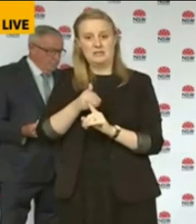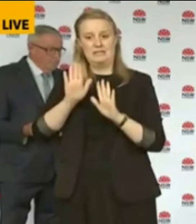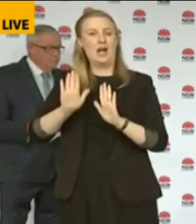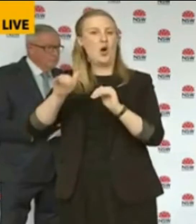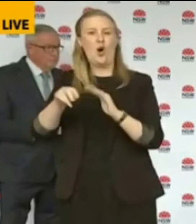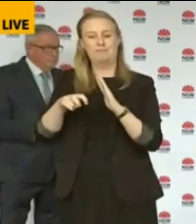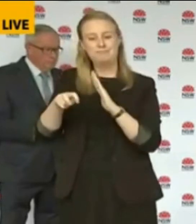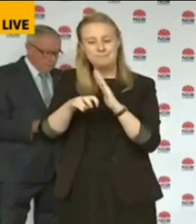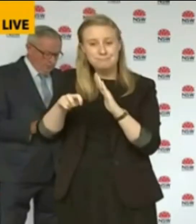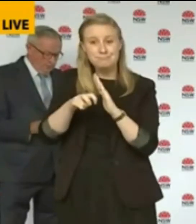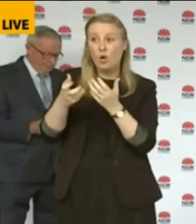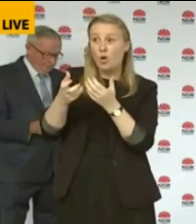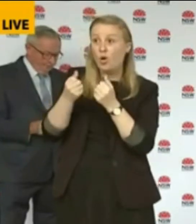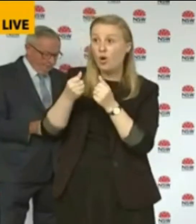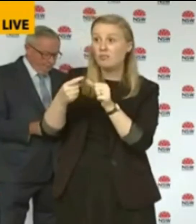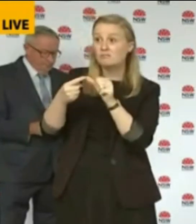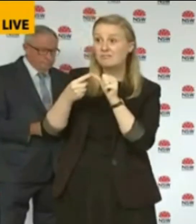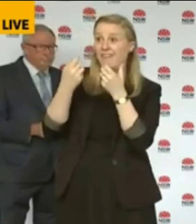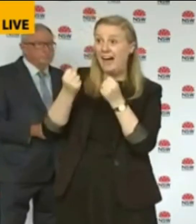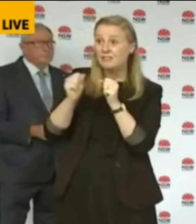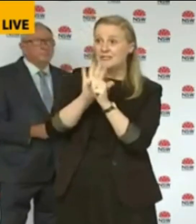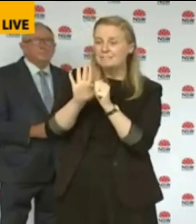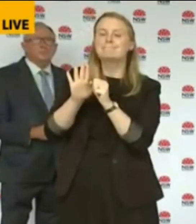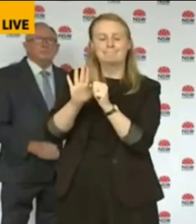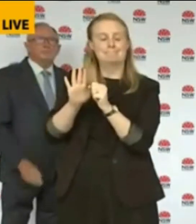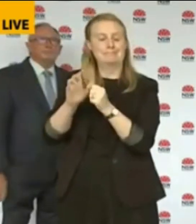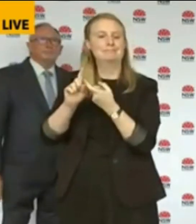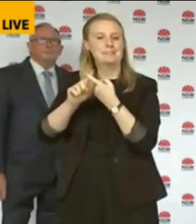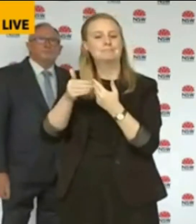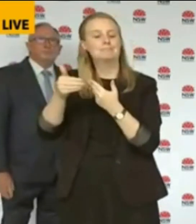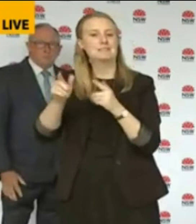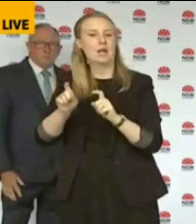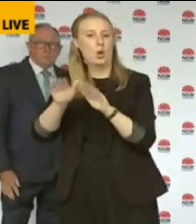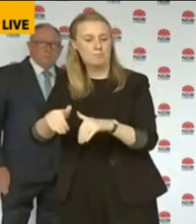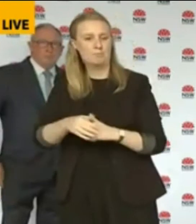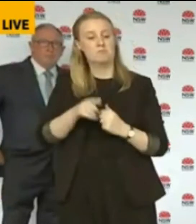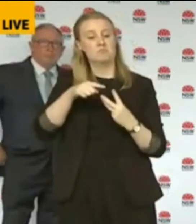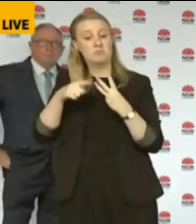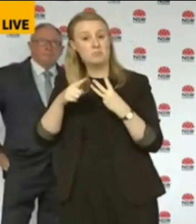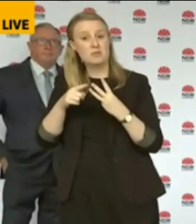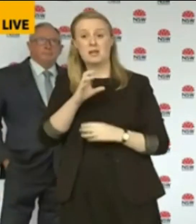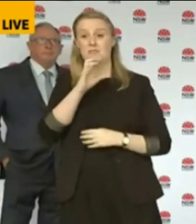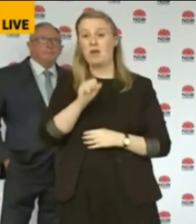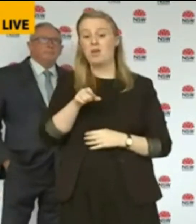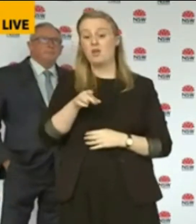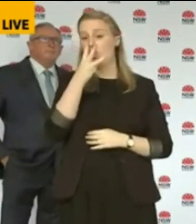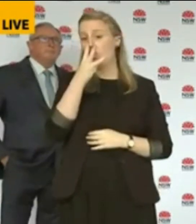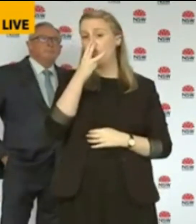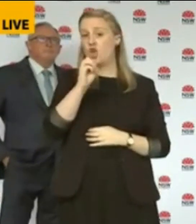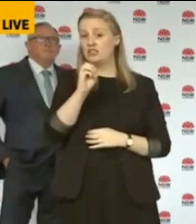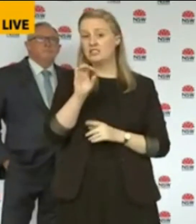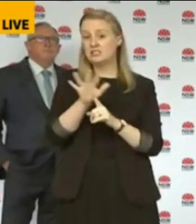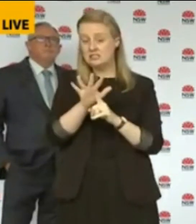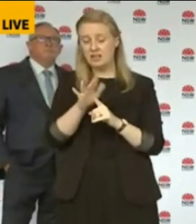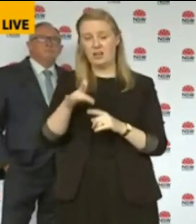case, and we issued a number of public health alerts last night related to this case, was a gentleman in his 30s from Western Sydney,